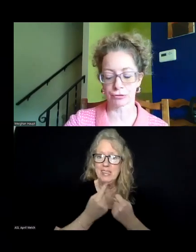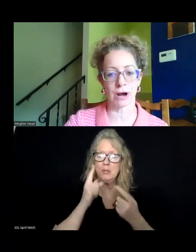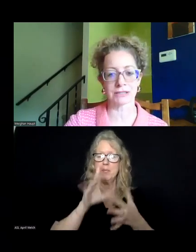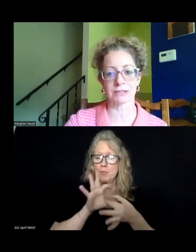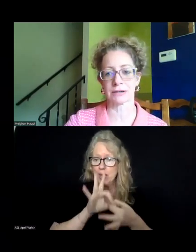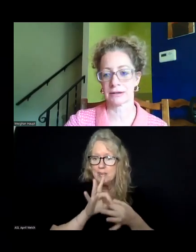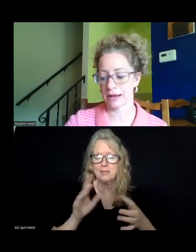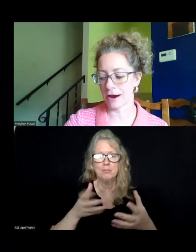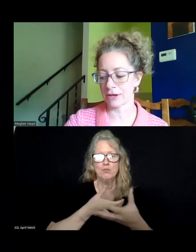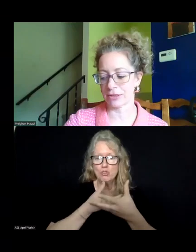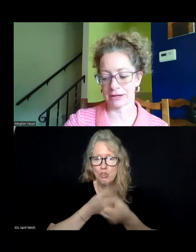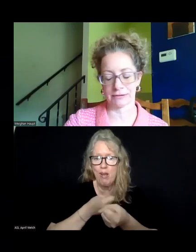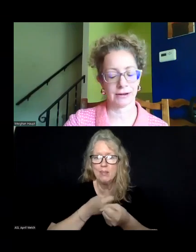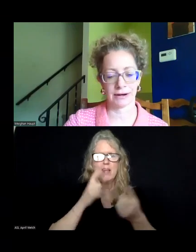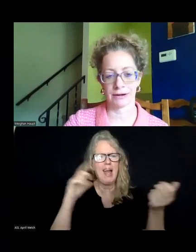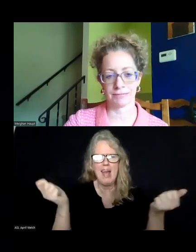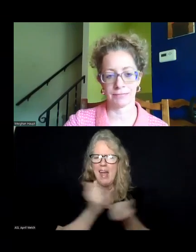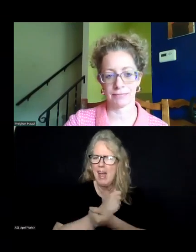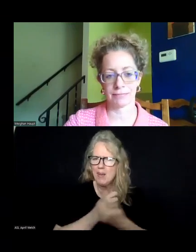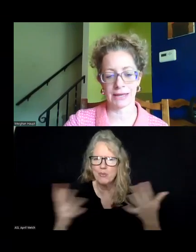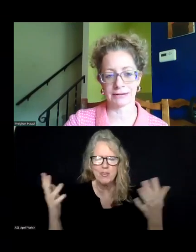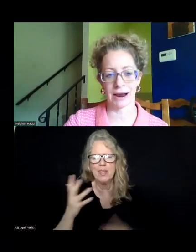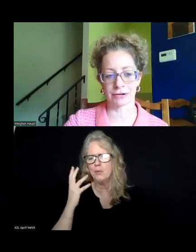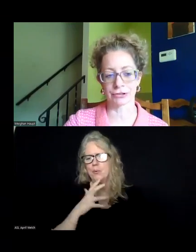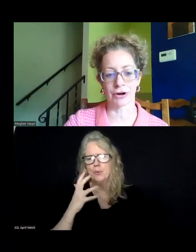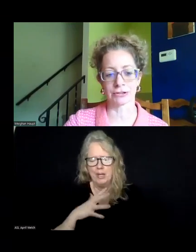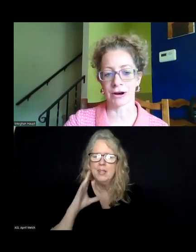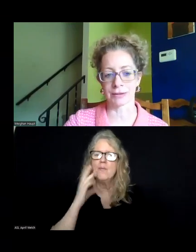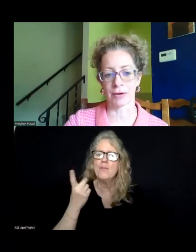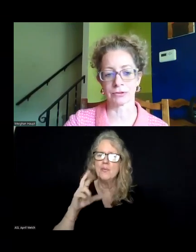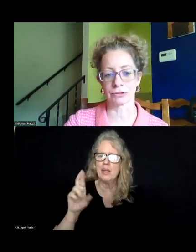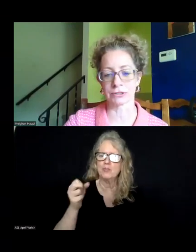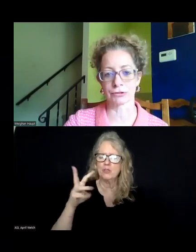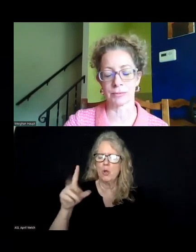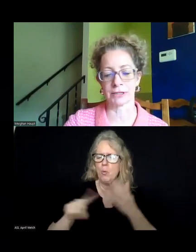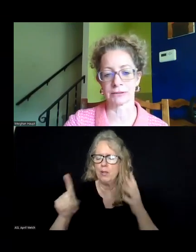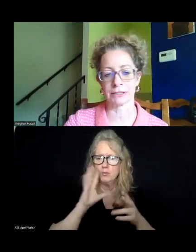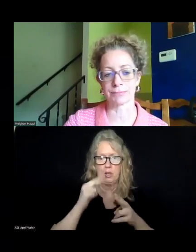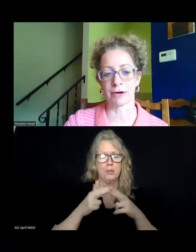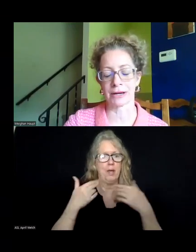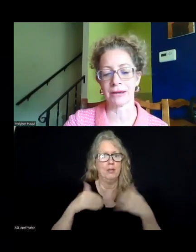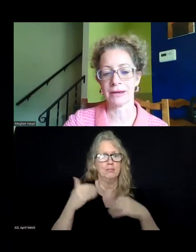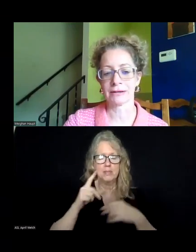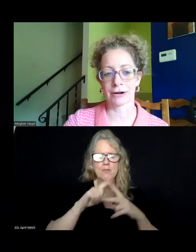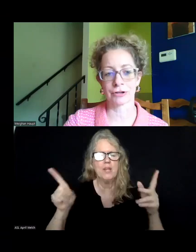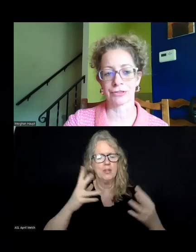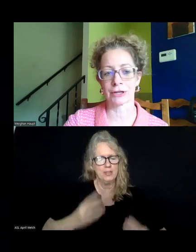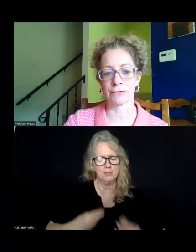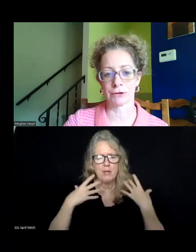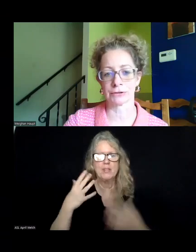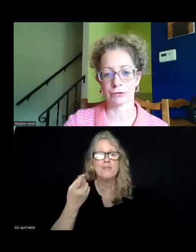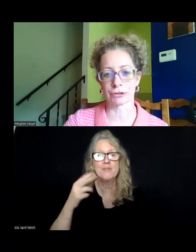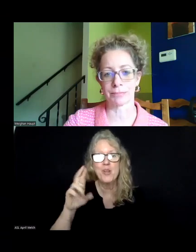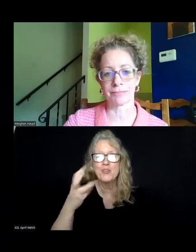relationship, the trust, everything that Dr. Shaw talked about was just extremely inspiring. Dr. Shaw,